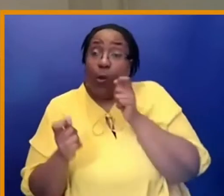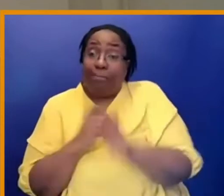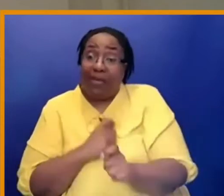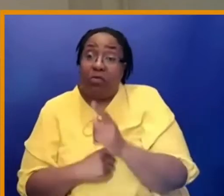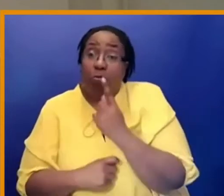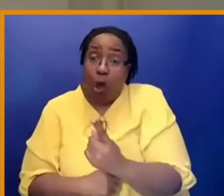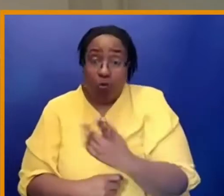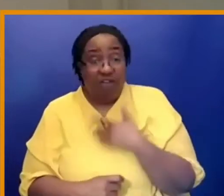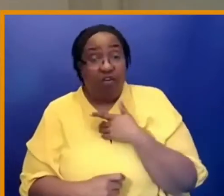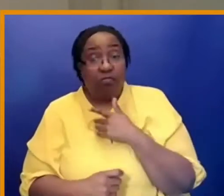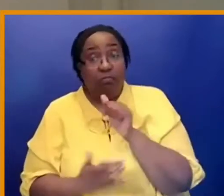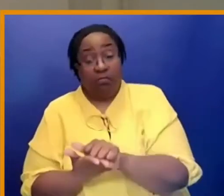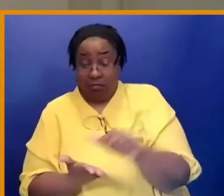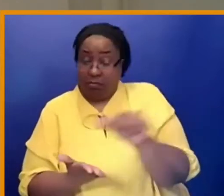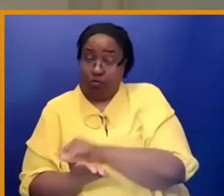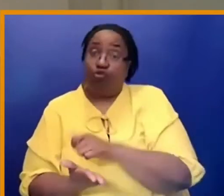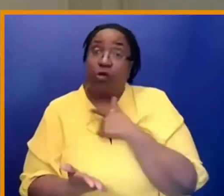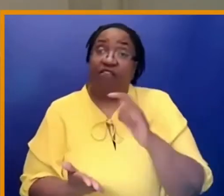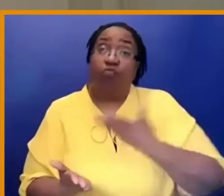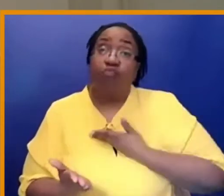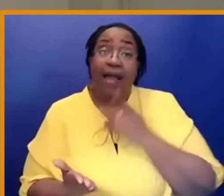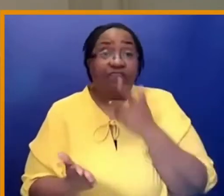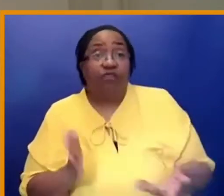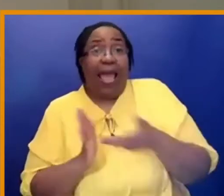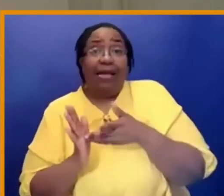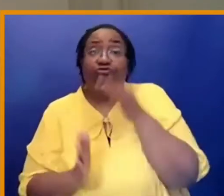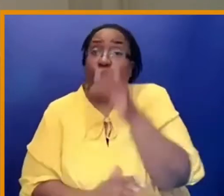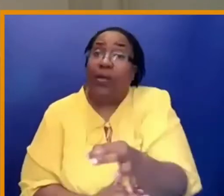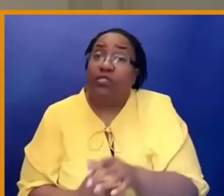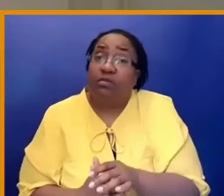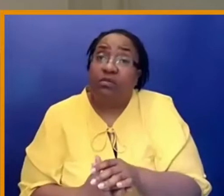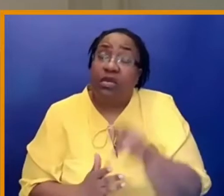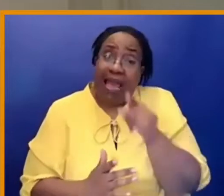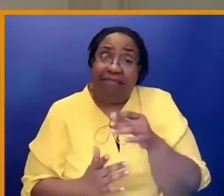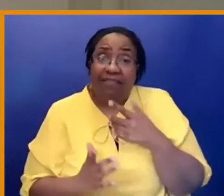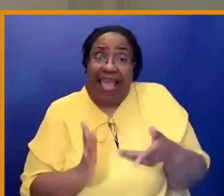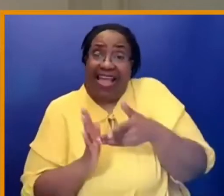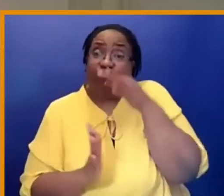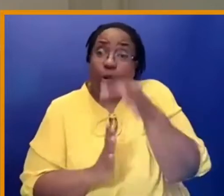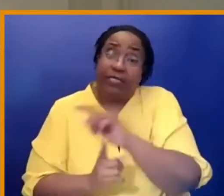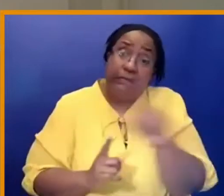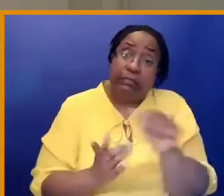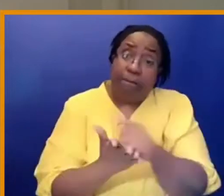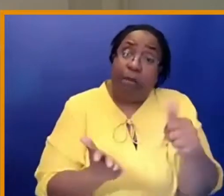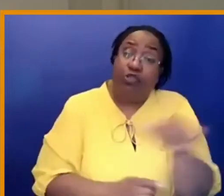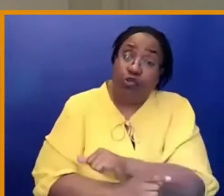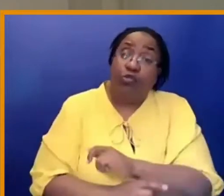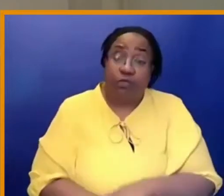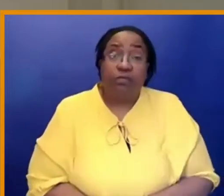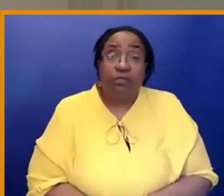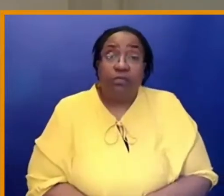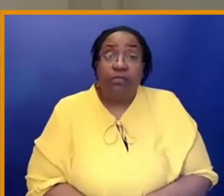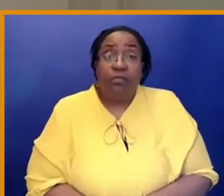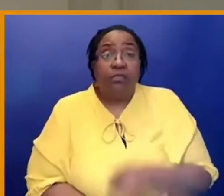to have the right to put supplementary questions and to have the questions and answers published subsequently. There will still, of course, be an incentive to get your questions in